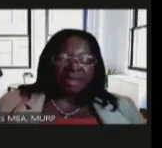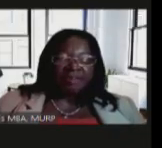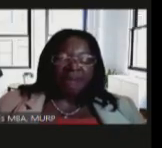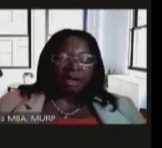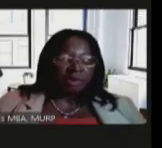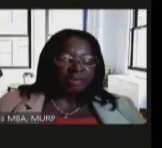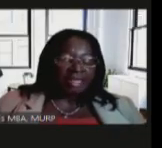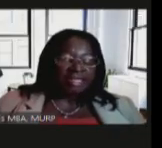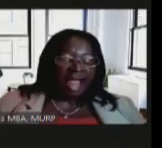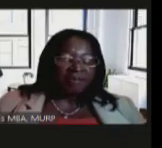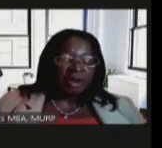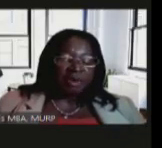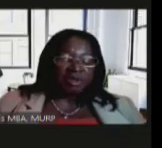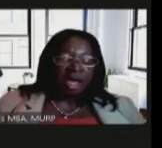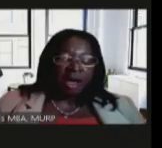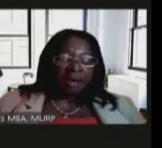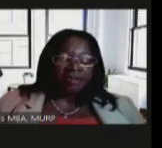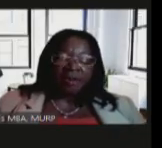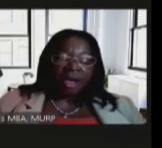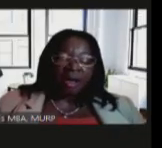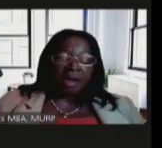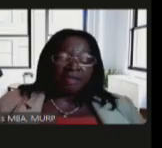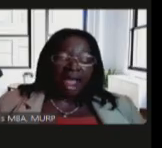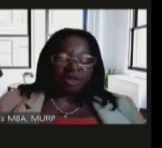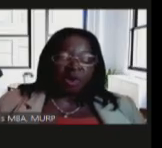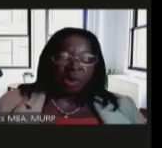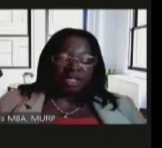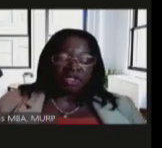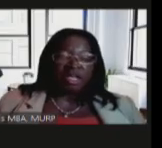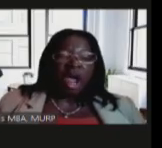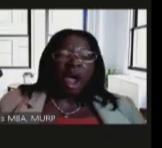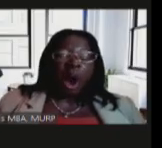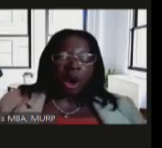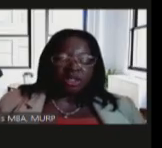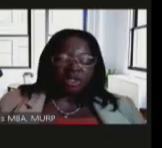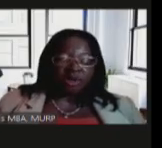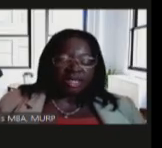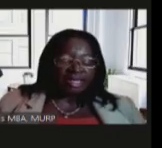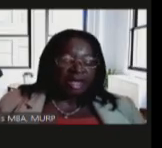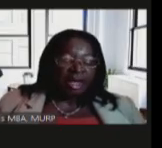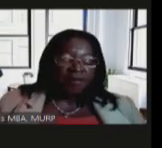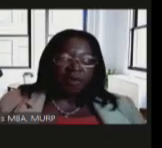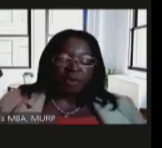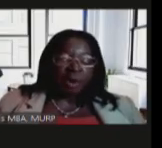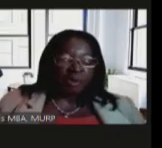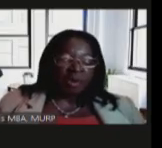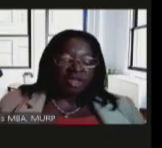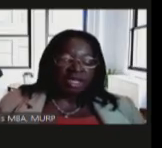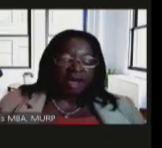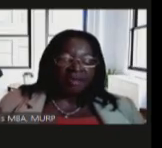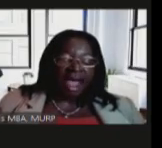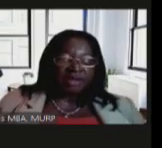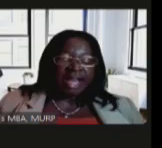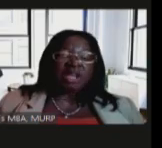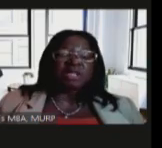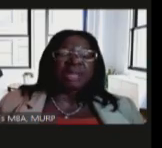then be followed by staff members of the Housing Coalition, our consultant, for preparation